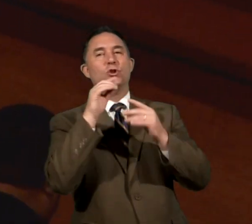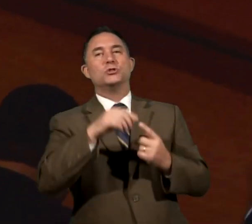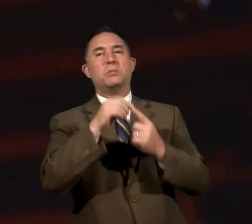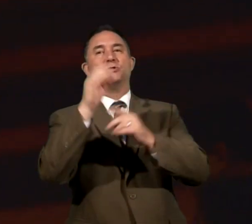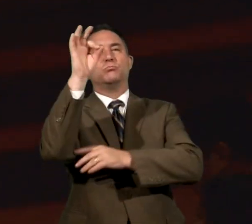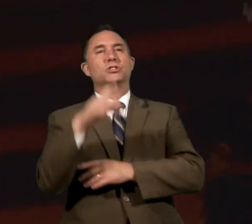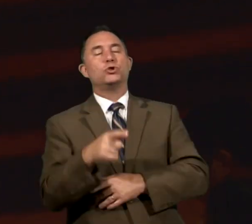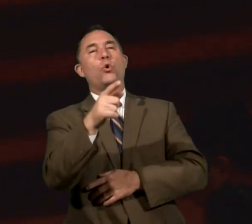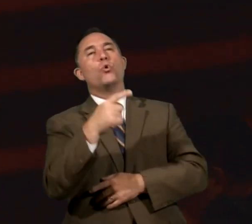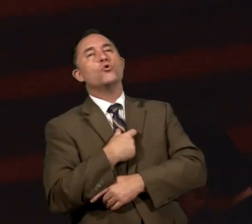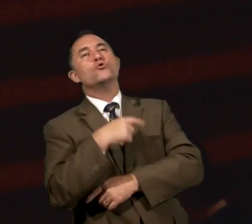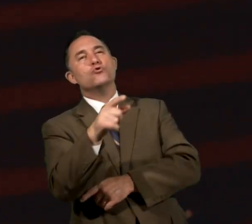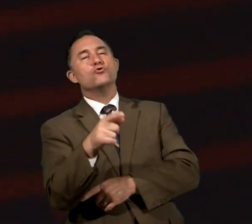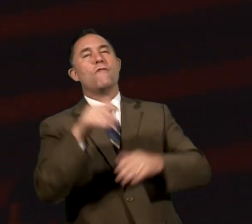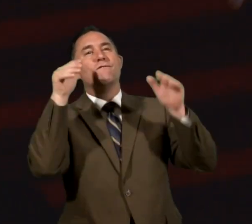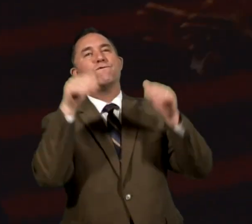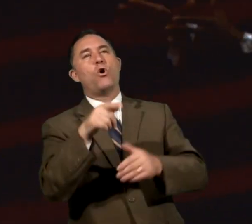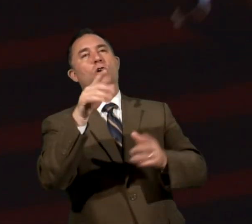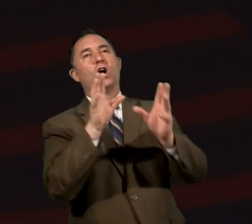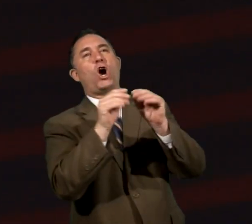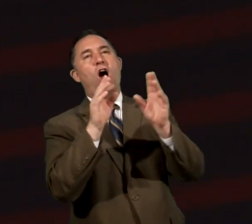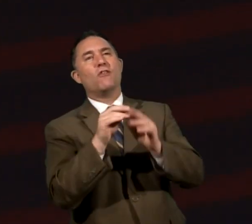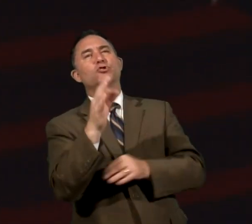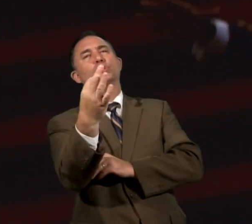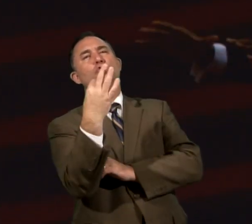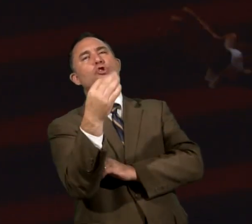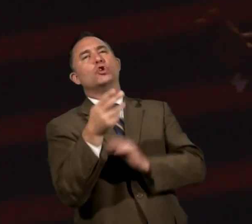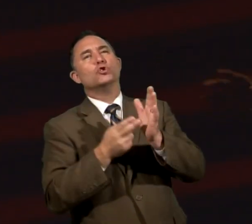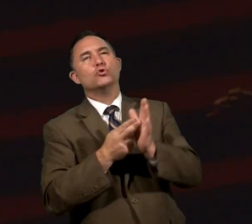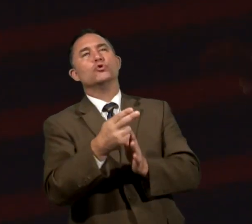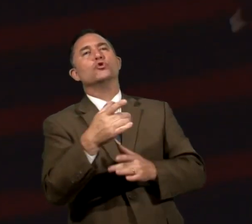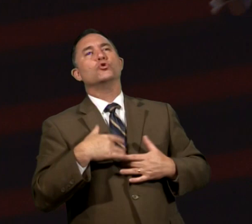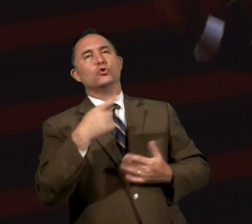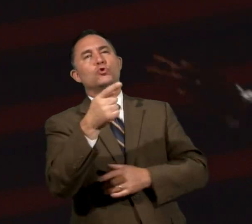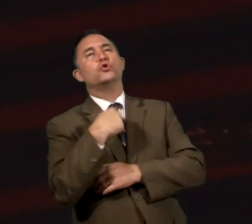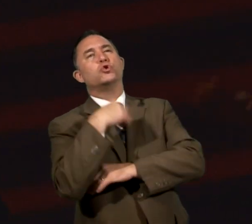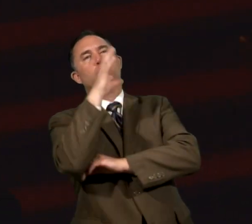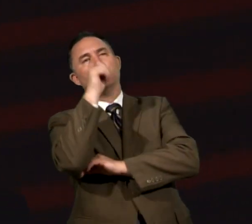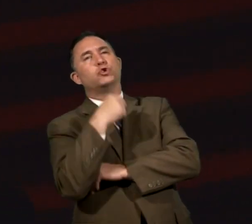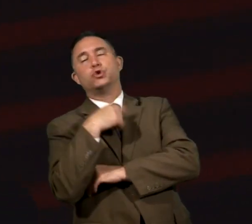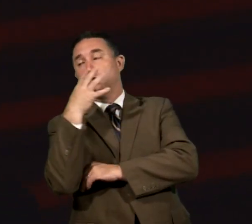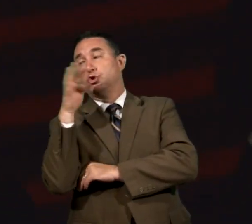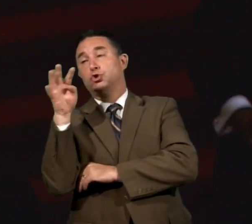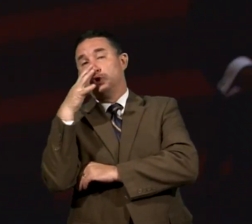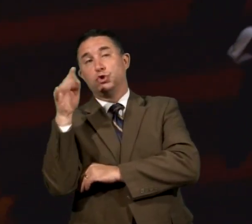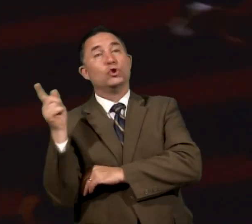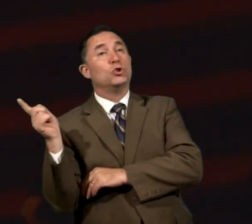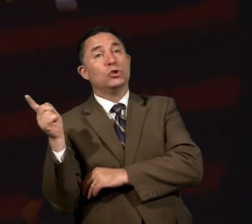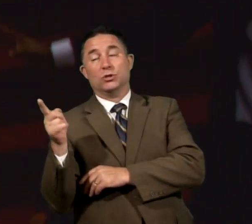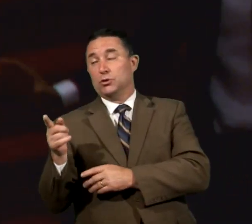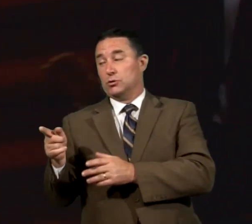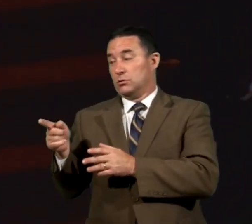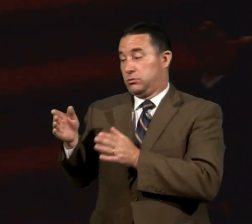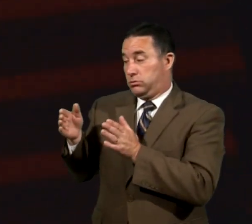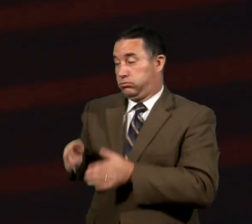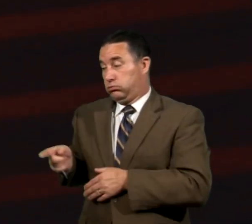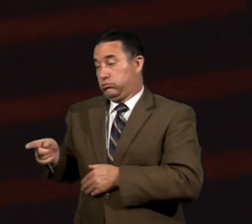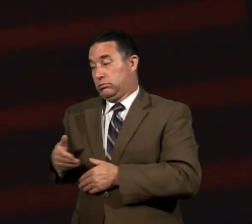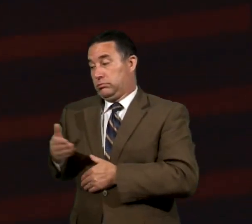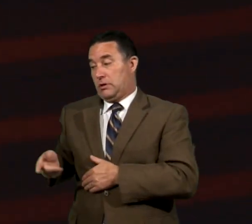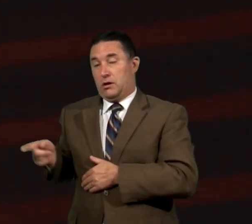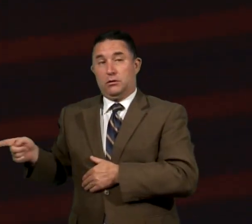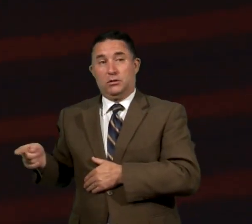preacher was here, so we're just so focused on the conference and the truth that's going on there that we don't have time to really pay attention to the parishioners around